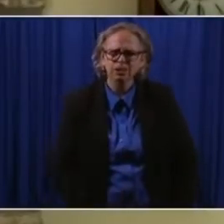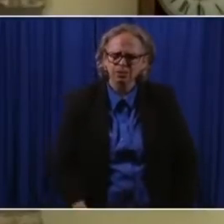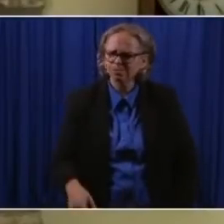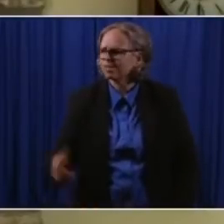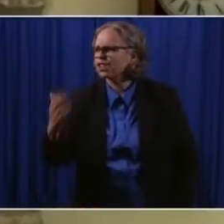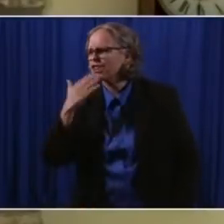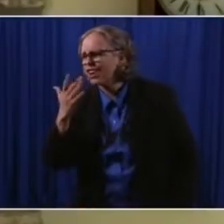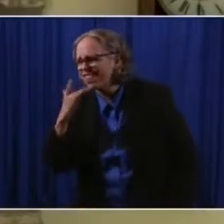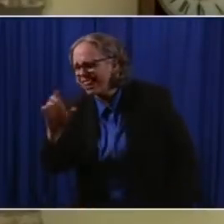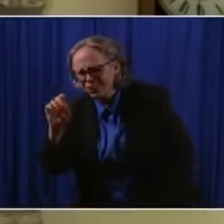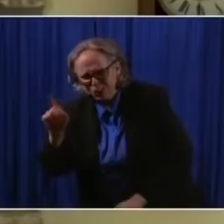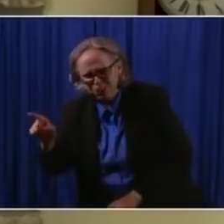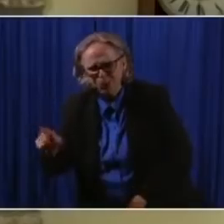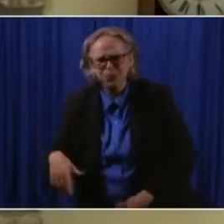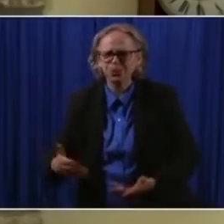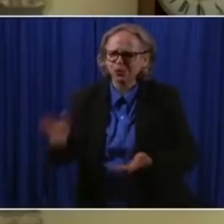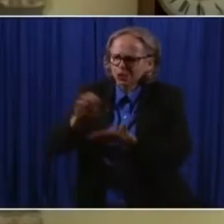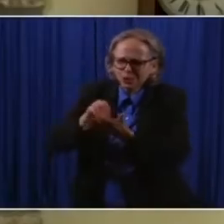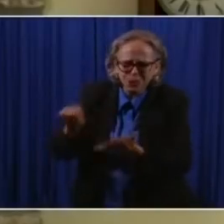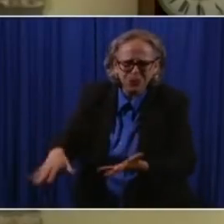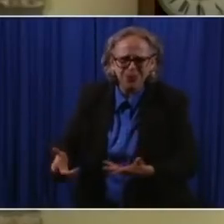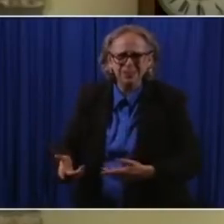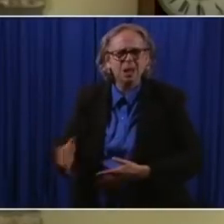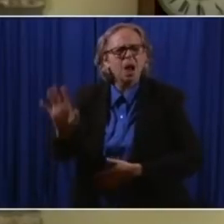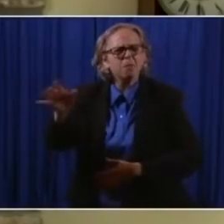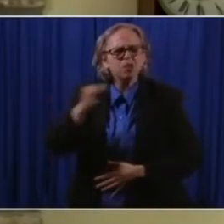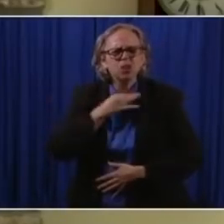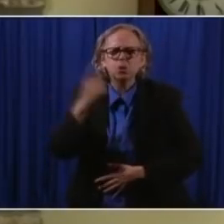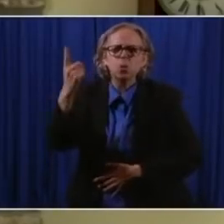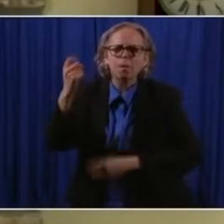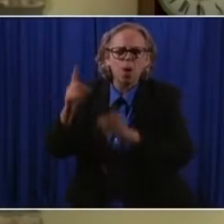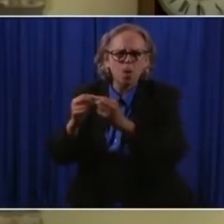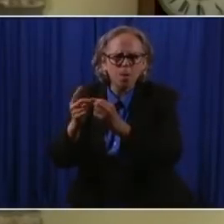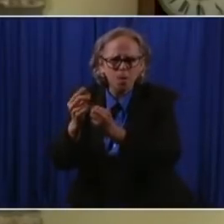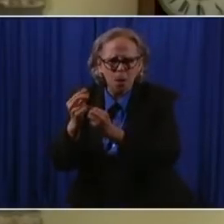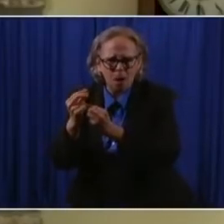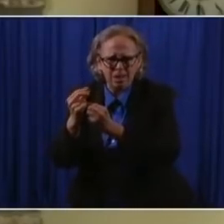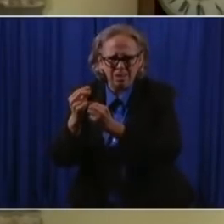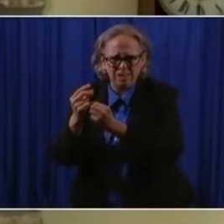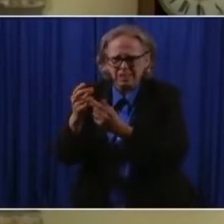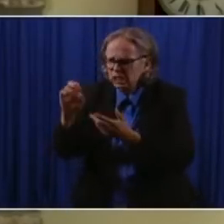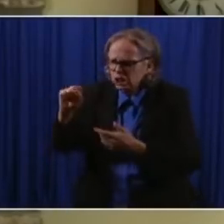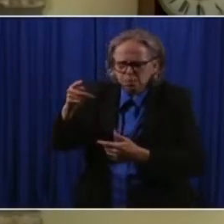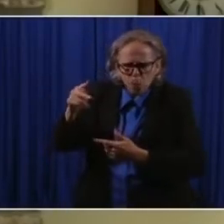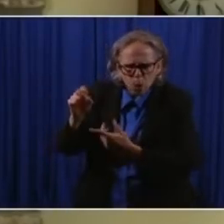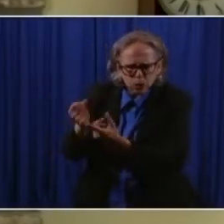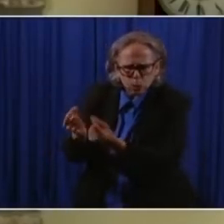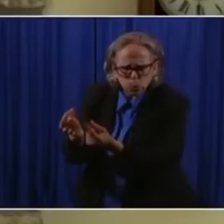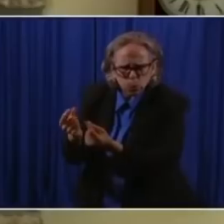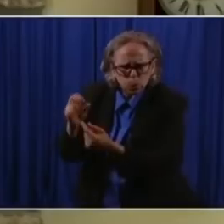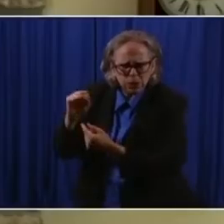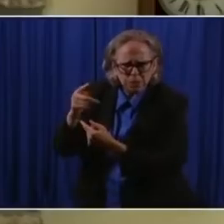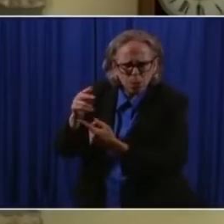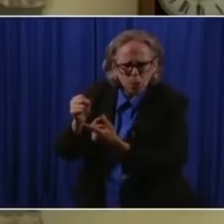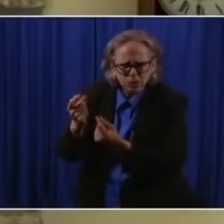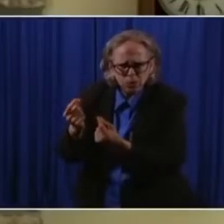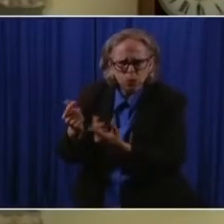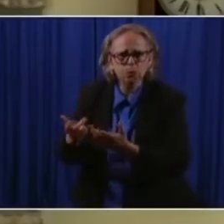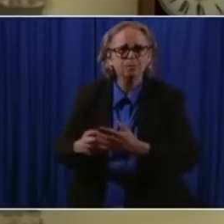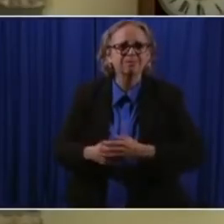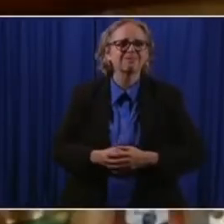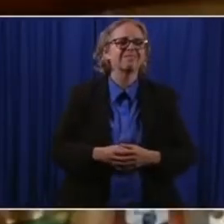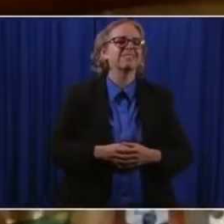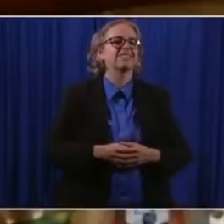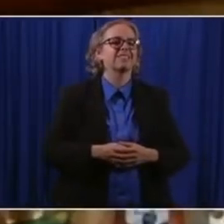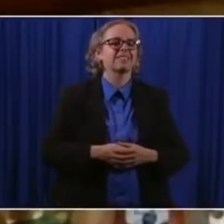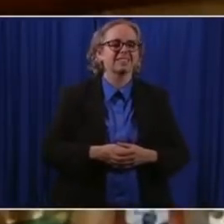your parents. What about sports? Last question. Are you all doing sports this fall? What are you doing? Well, I just walked out